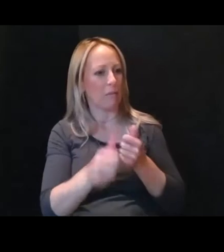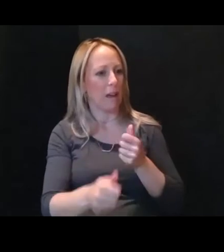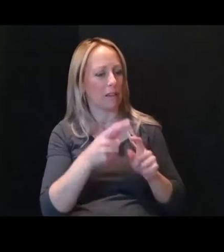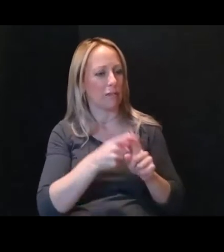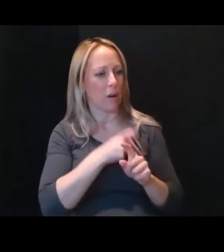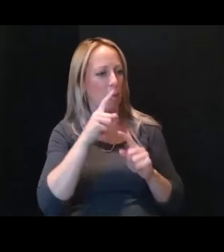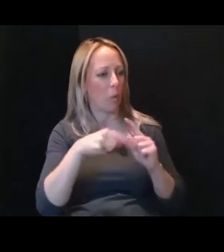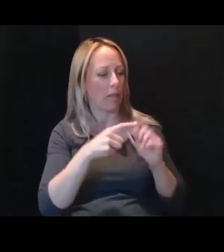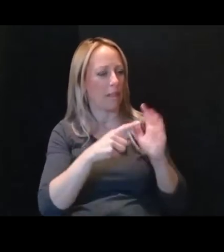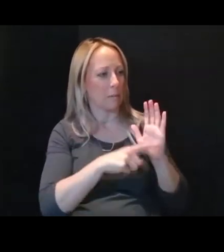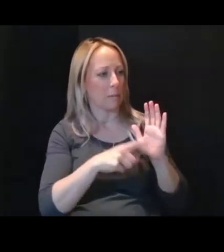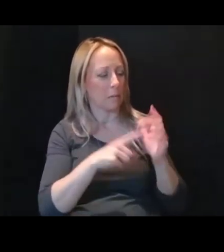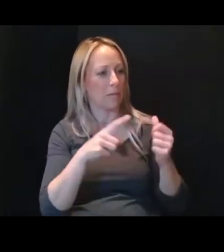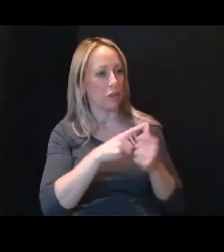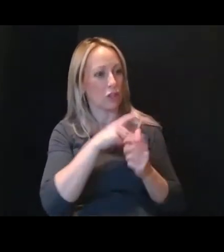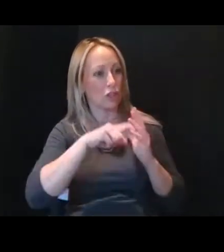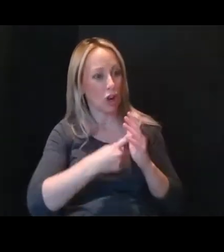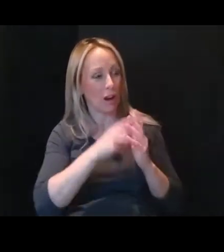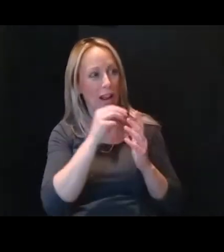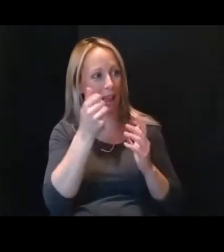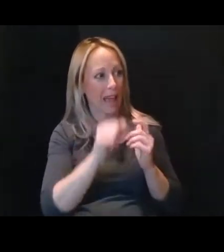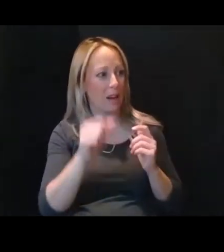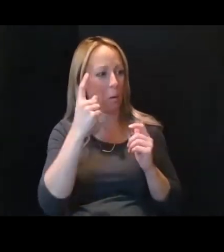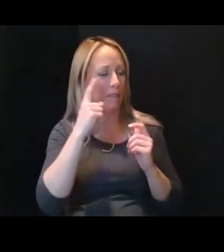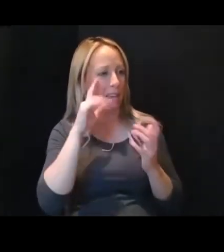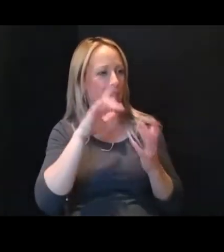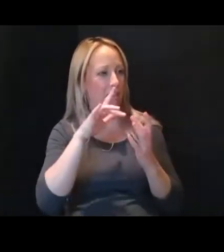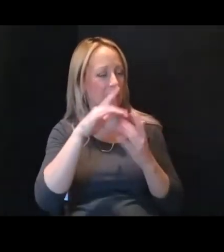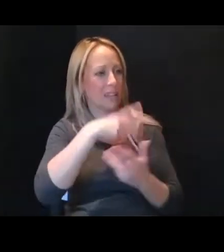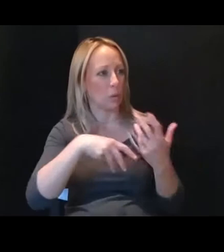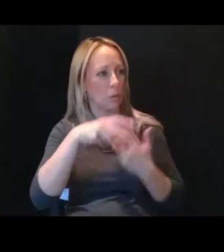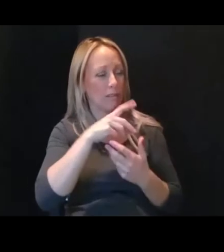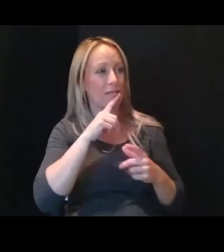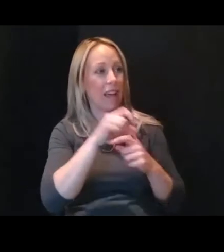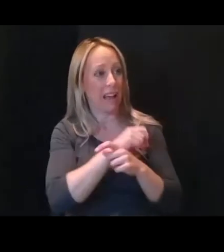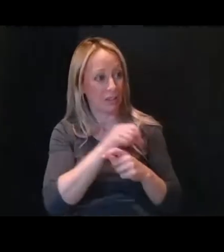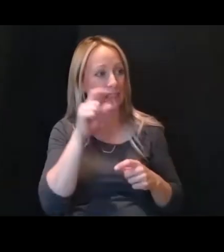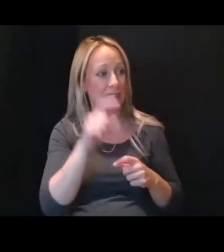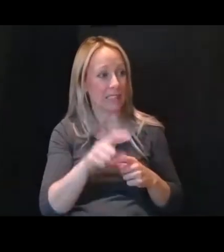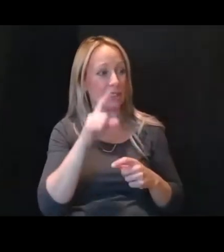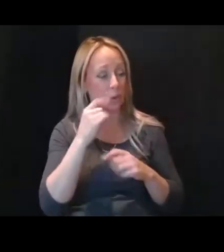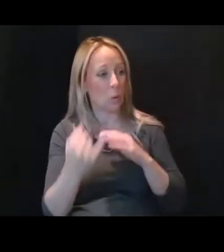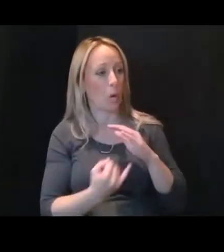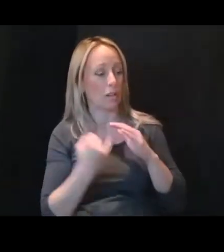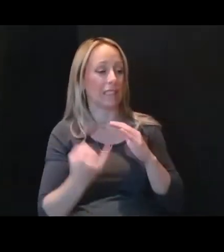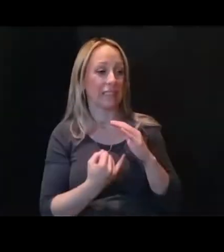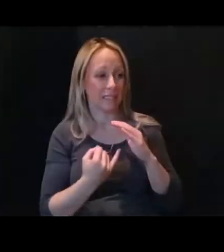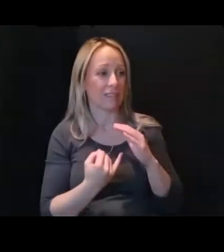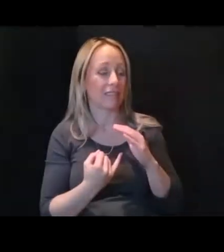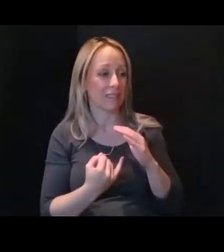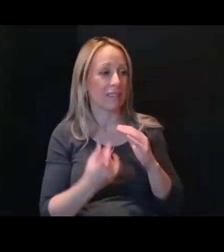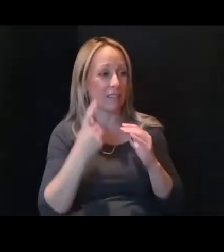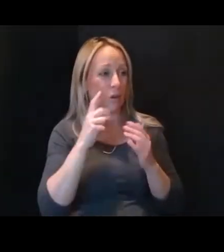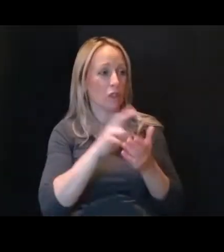symptoms first started, and anybody they came in contact with actually has to quarantine for